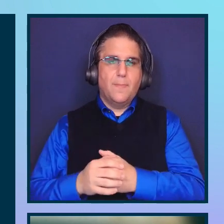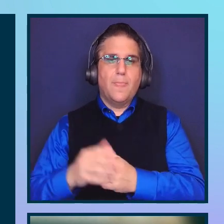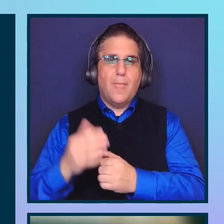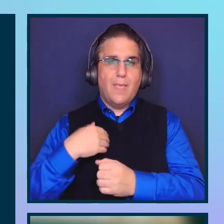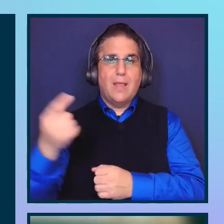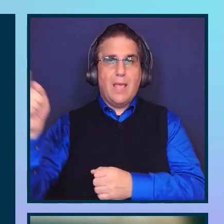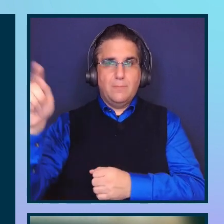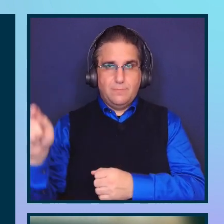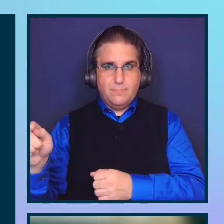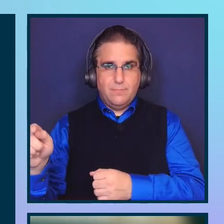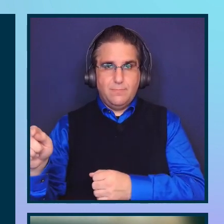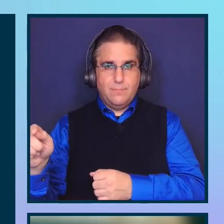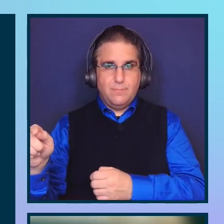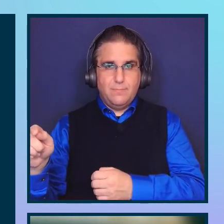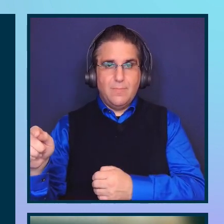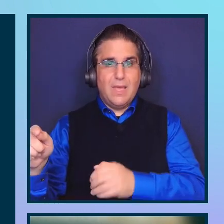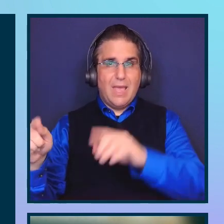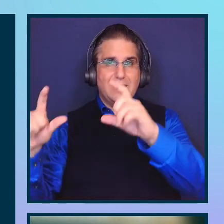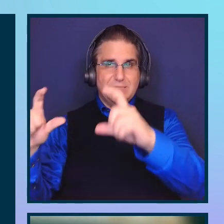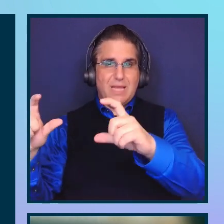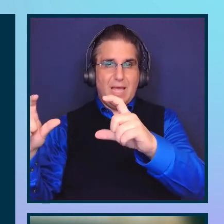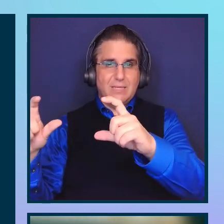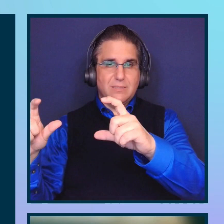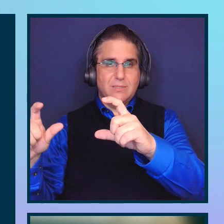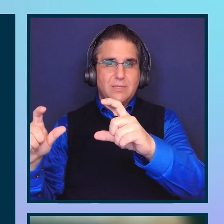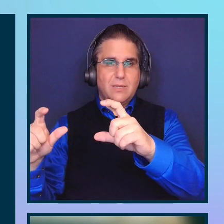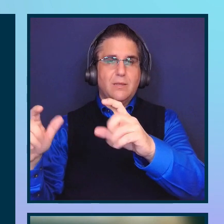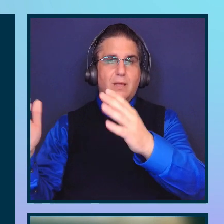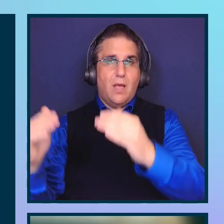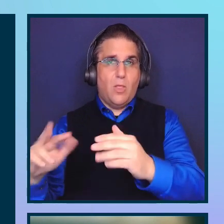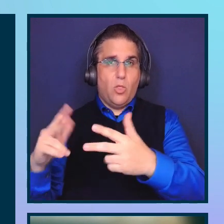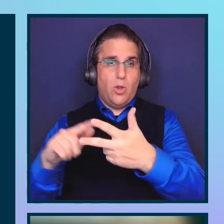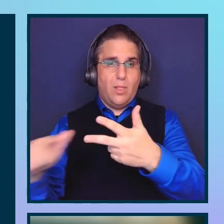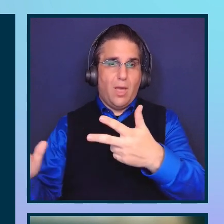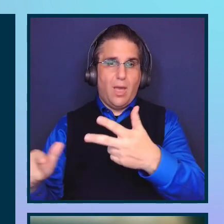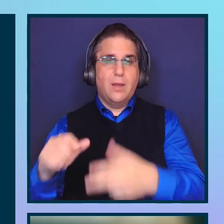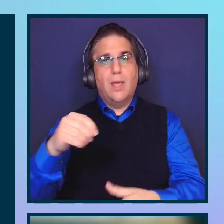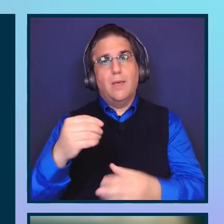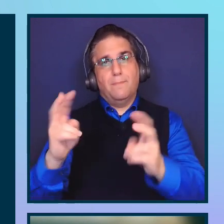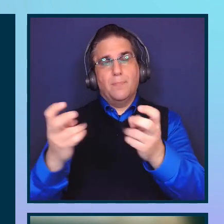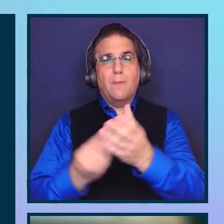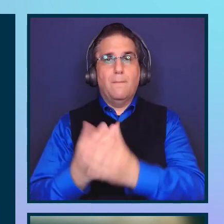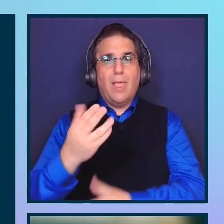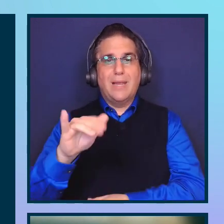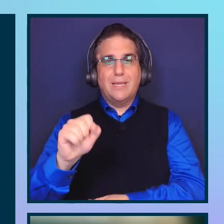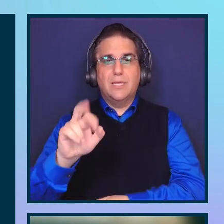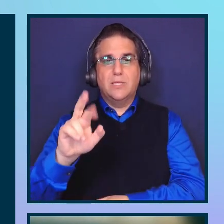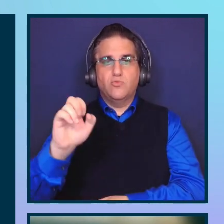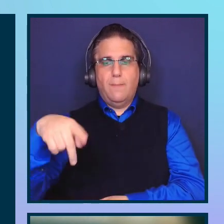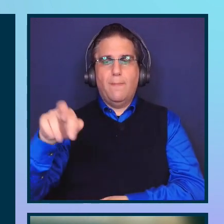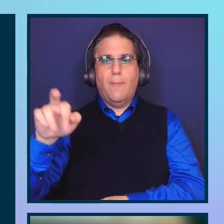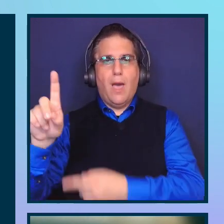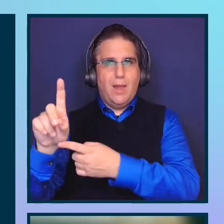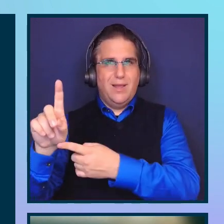plant is repotted. So that text is what is going to be the new accessibility label. So it just